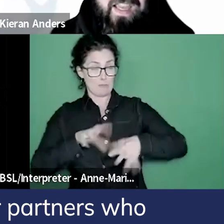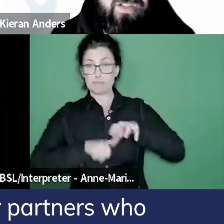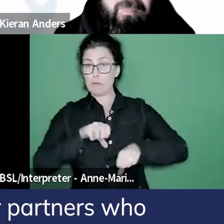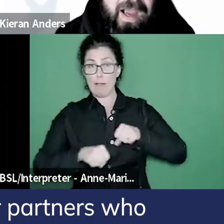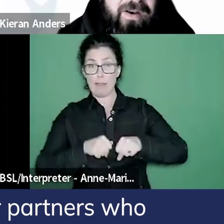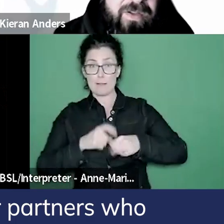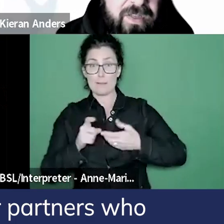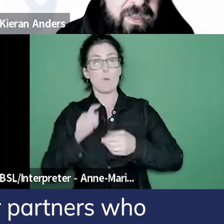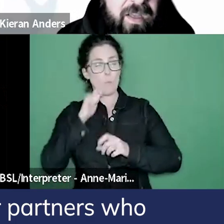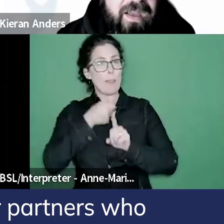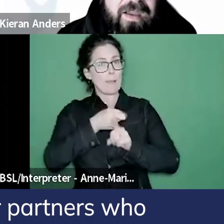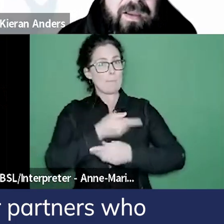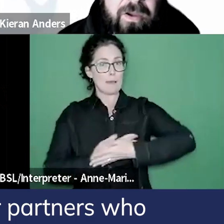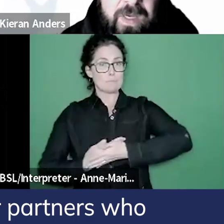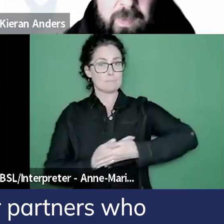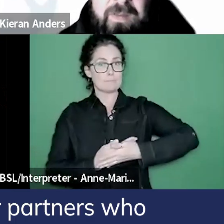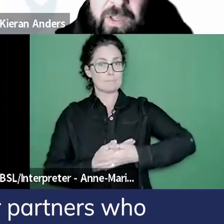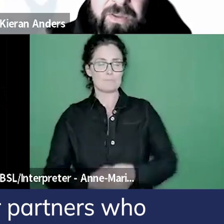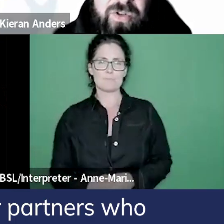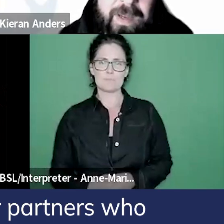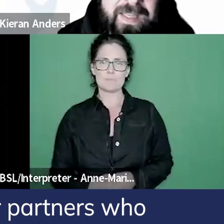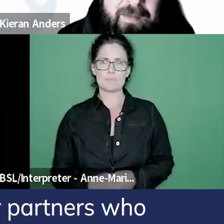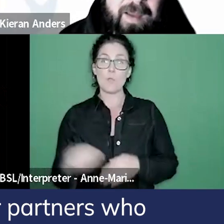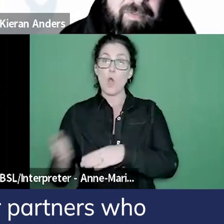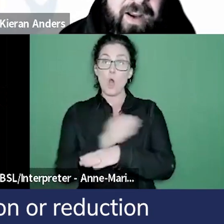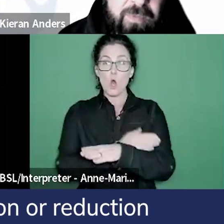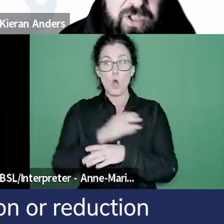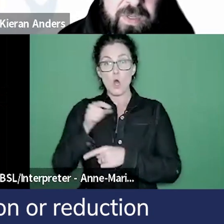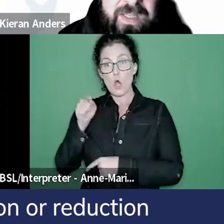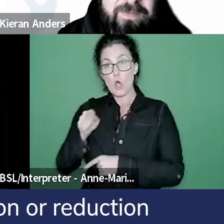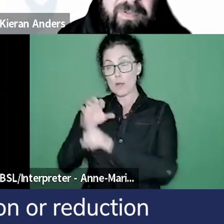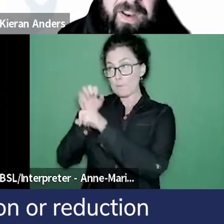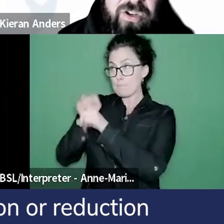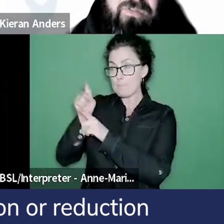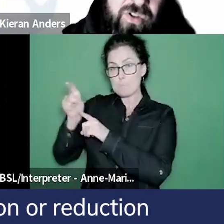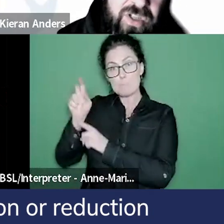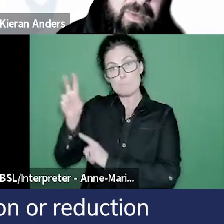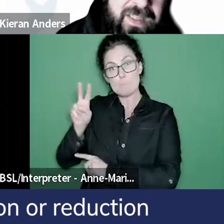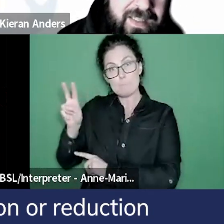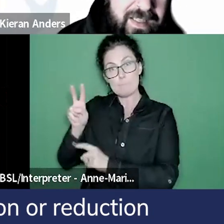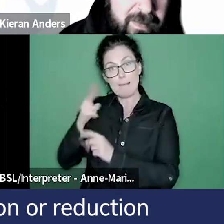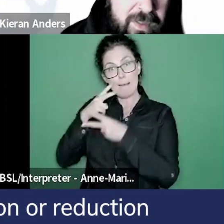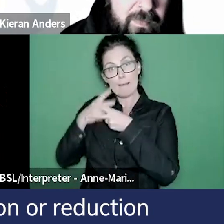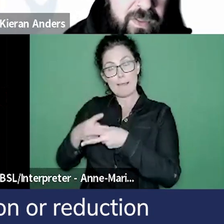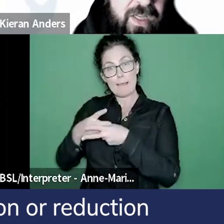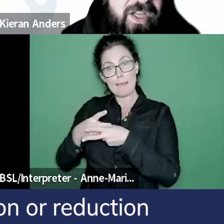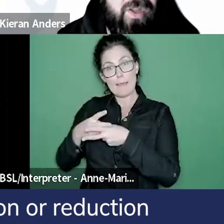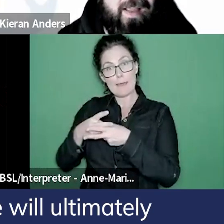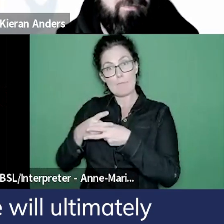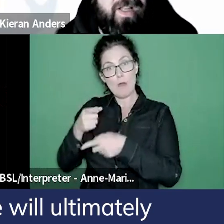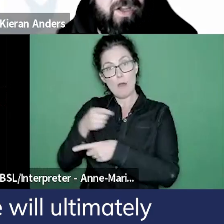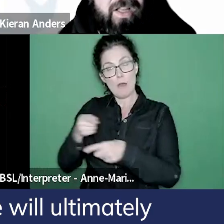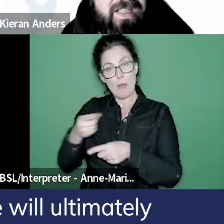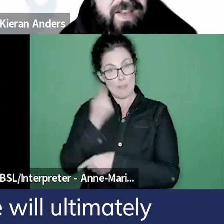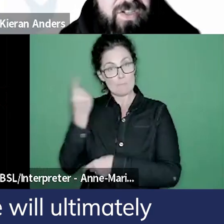early identification for partners who experience birth as traumatic might provide opportunities for prevention or reduction in PTSD symptoms.